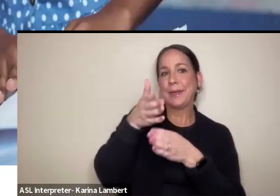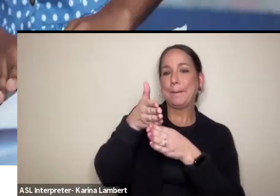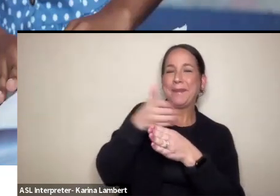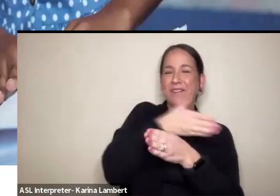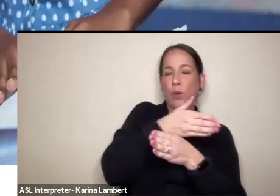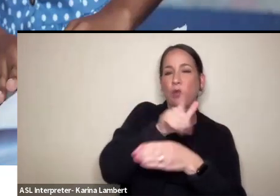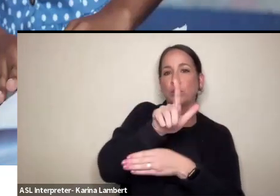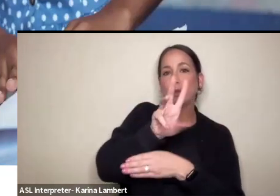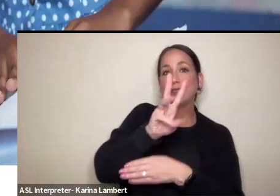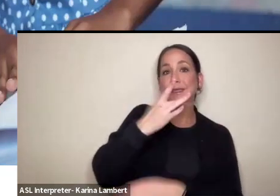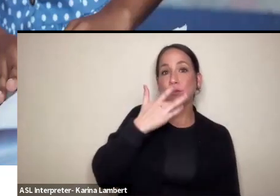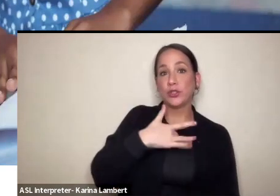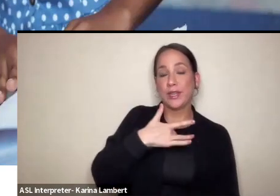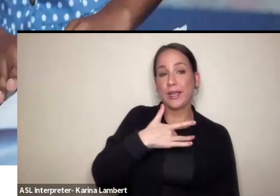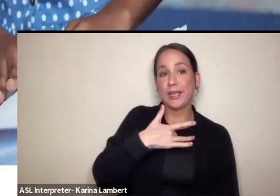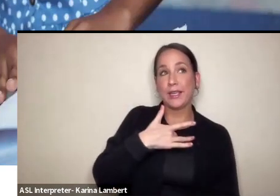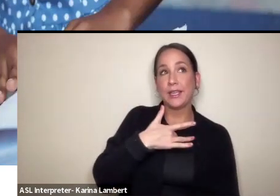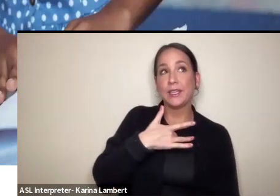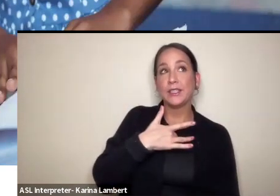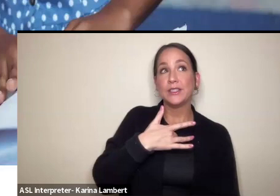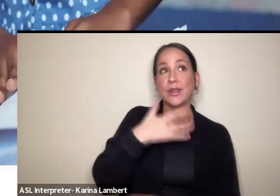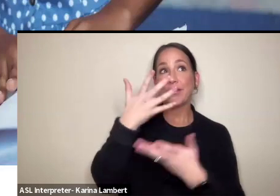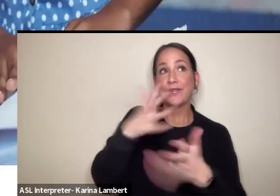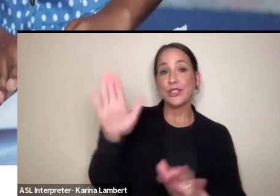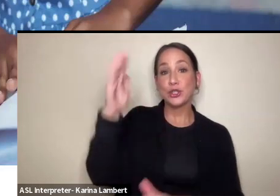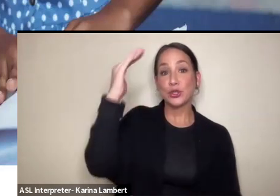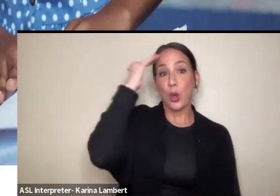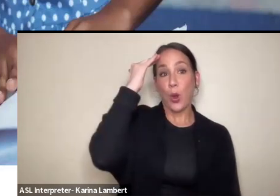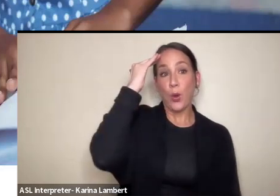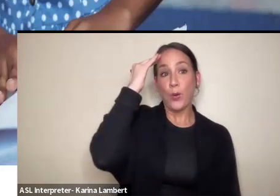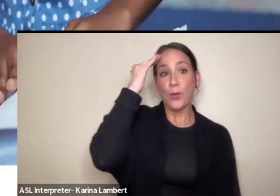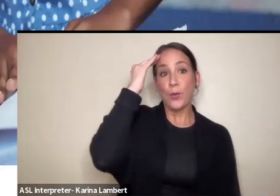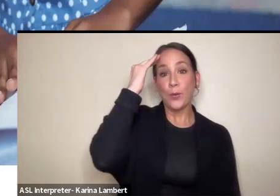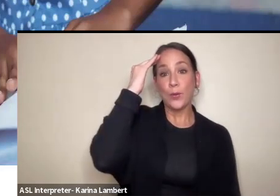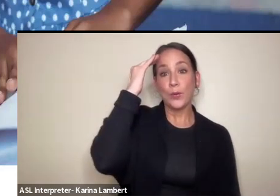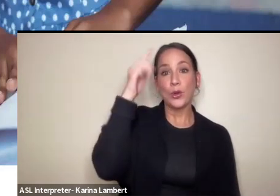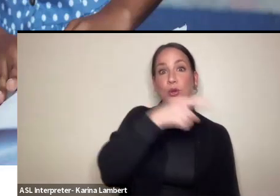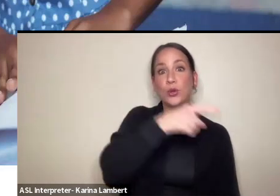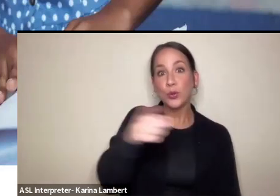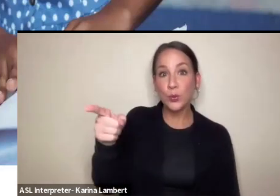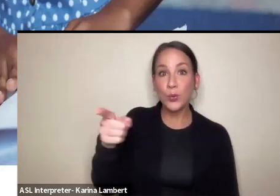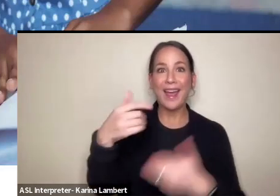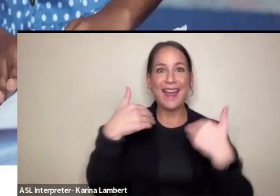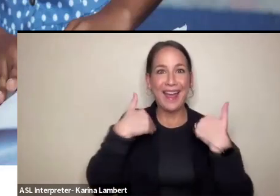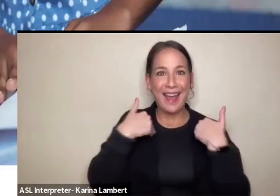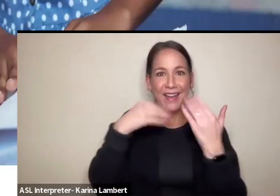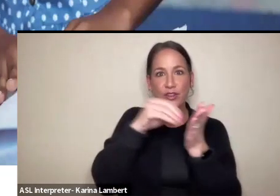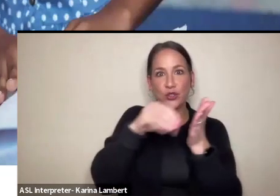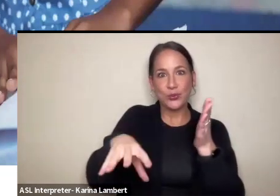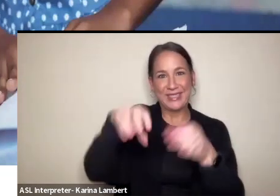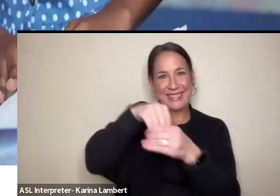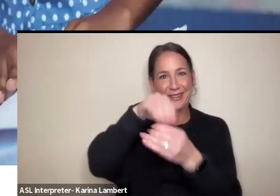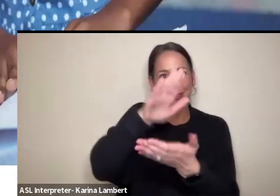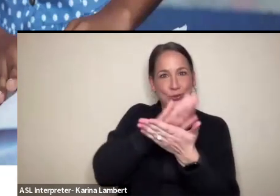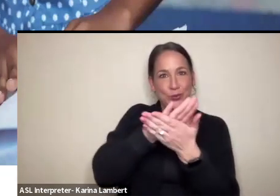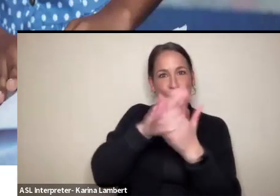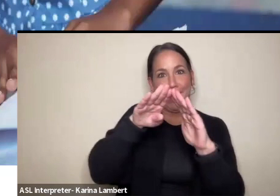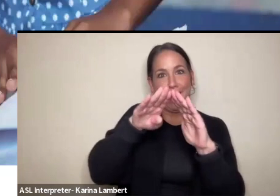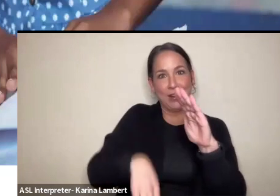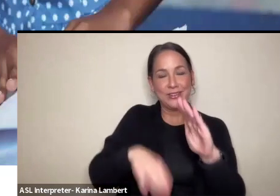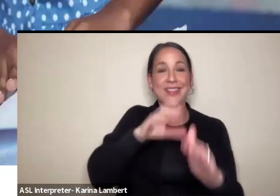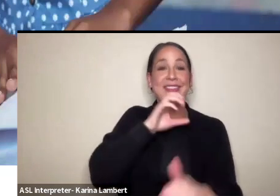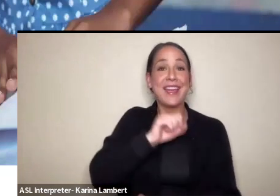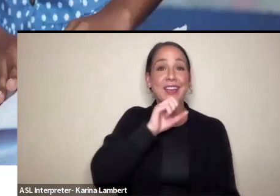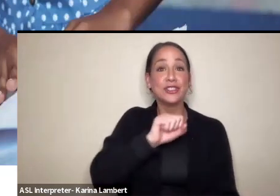26th birthday. So we know that everyone that's on the call tonight, because you have a student in school, they're under the age of 26. So we know they have